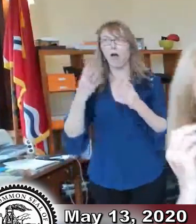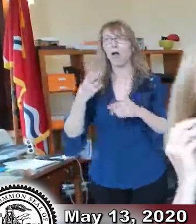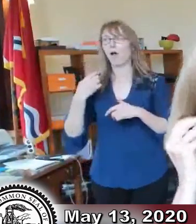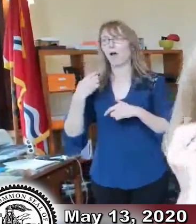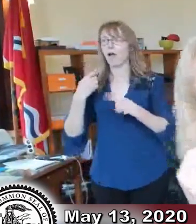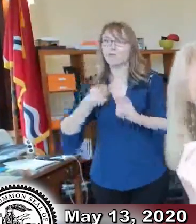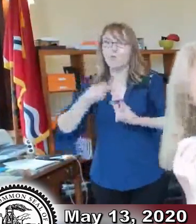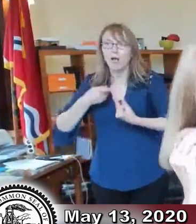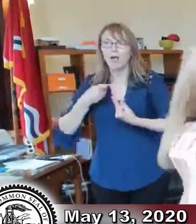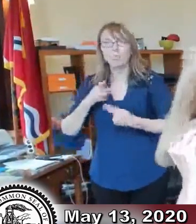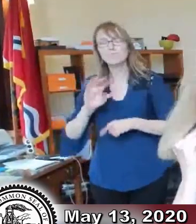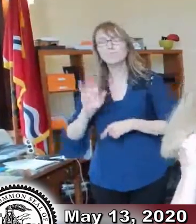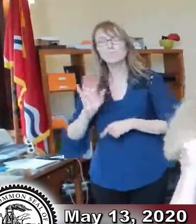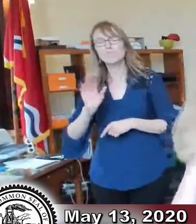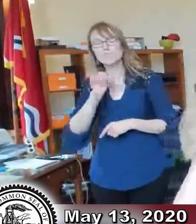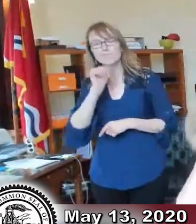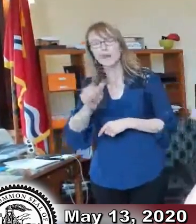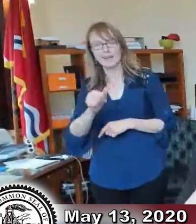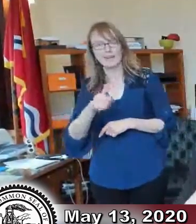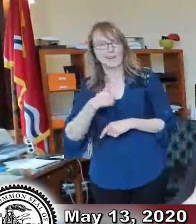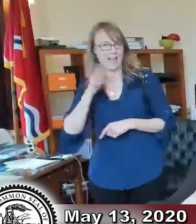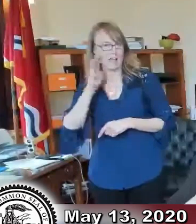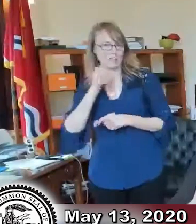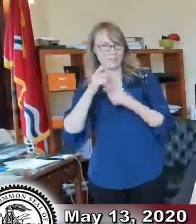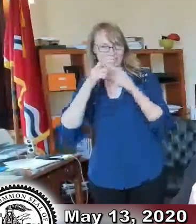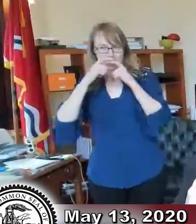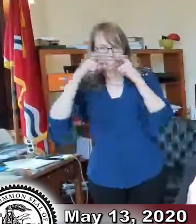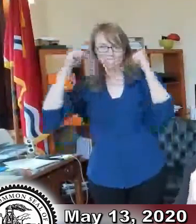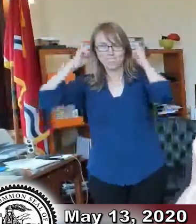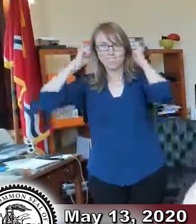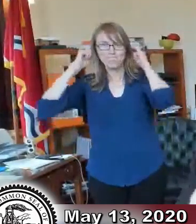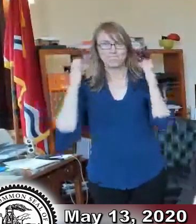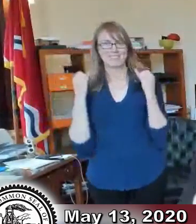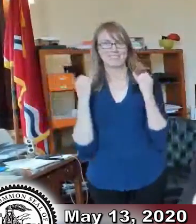kind of, I'm going to put mine on right now.